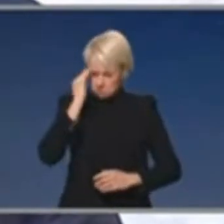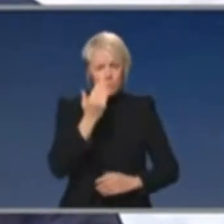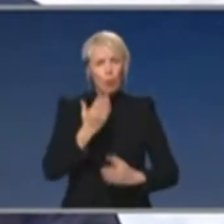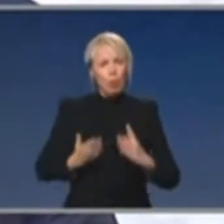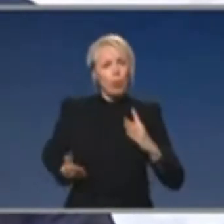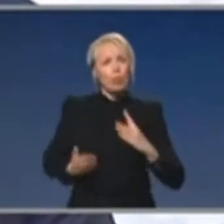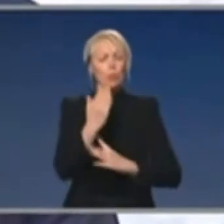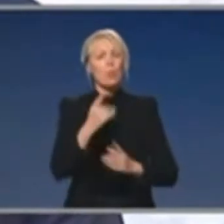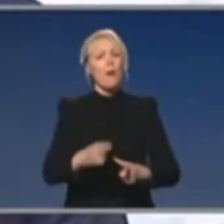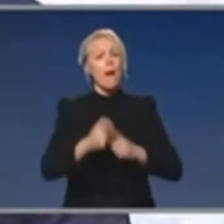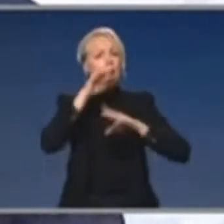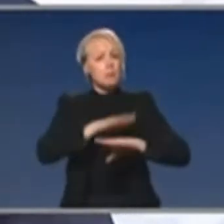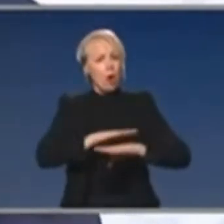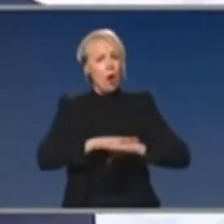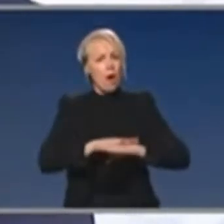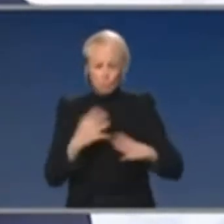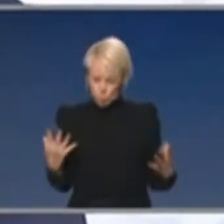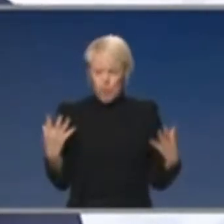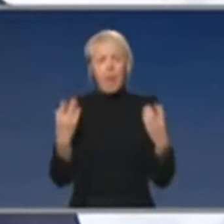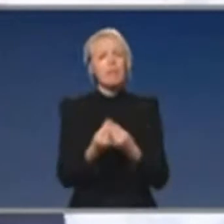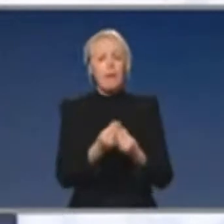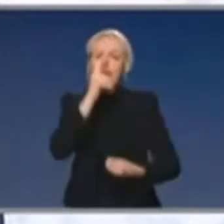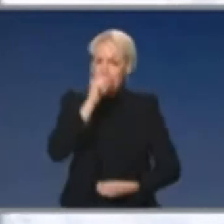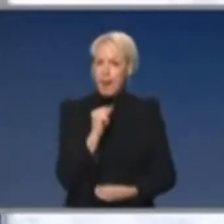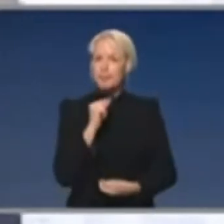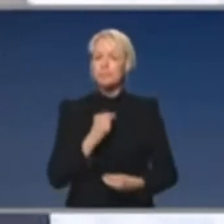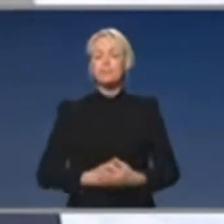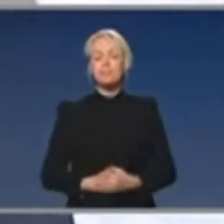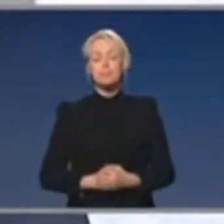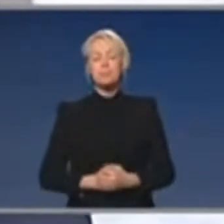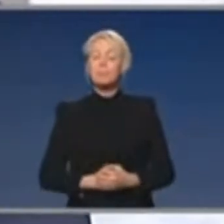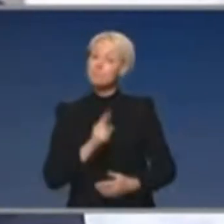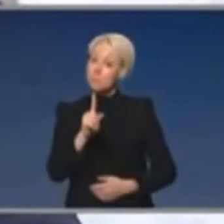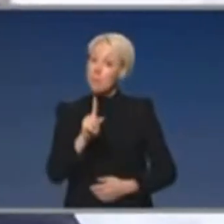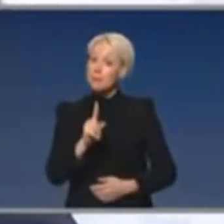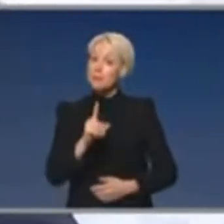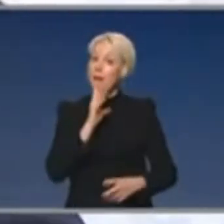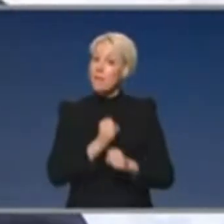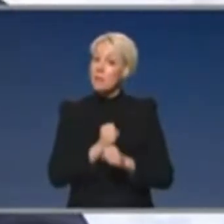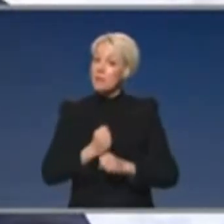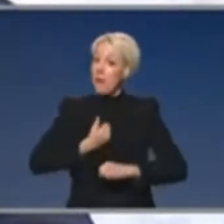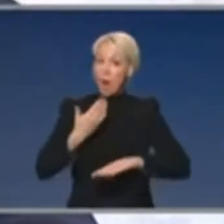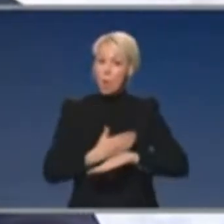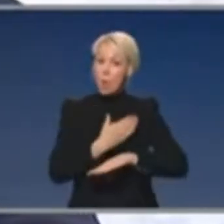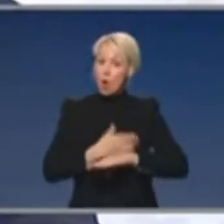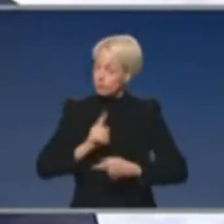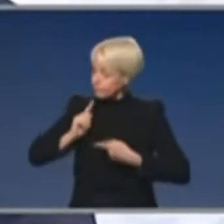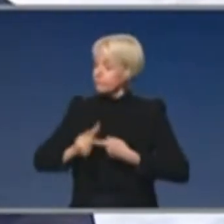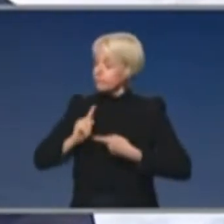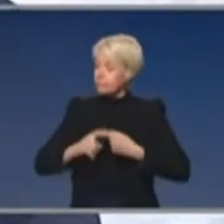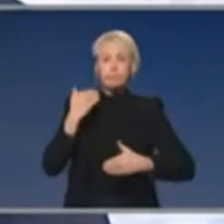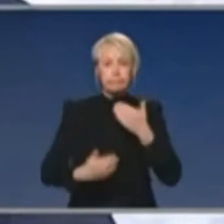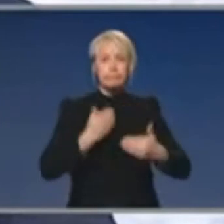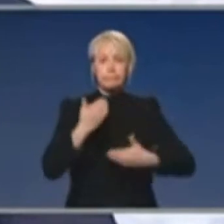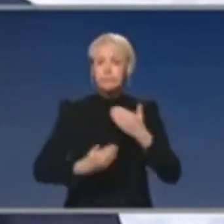through this, and I know we will. The work of government, though, continues, Peter, and importantly today, there